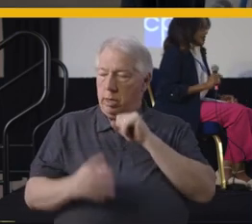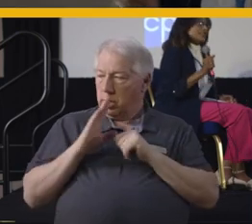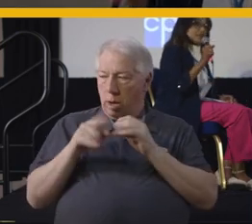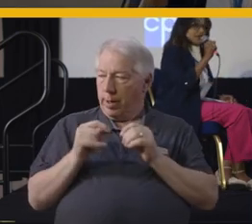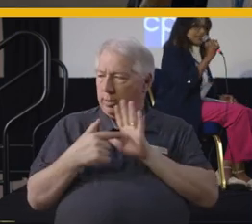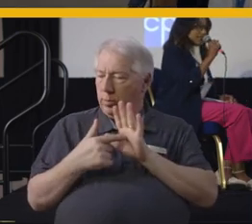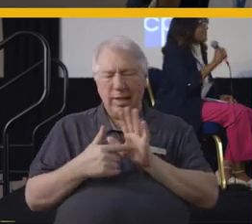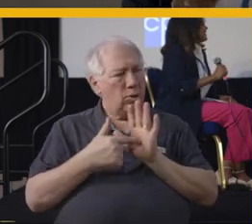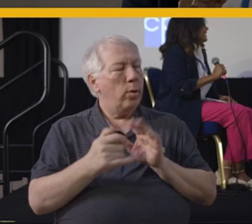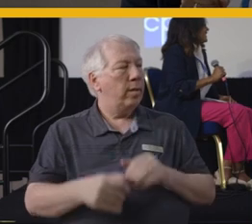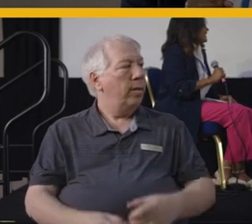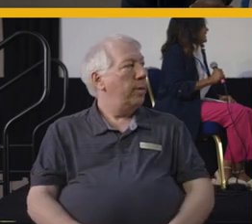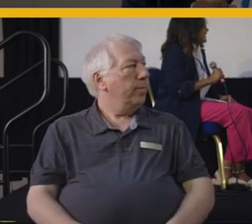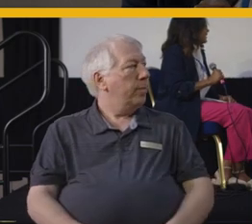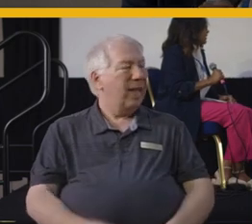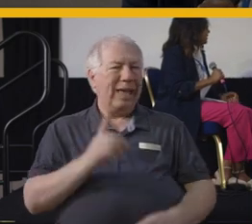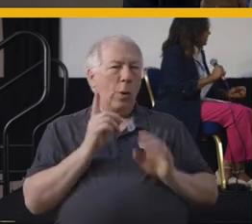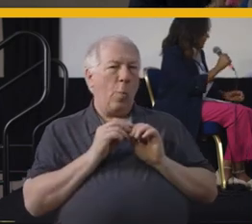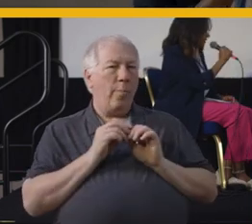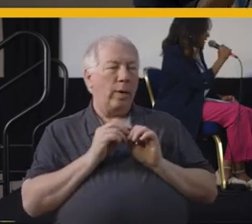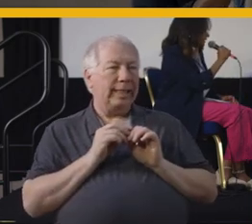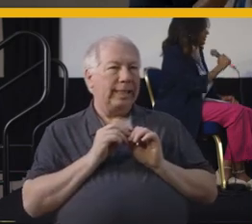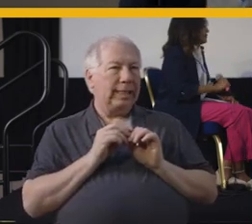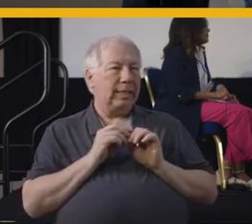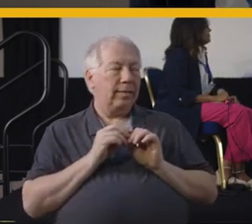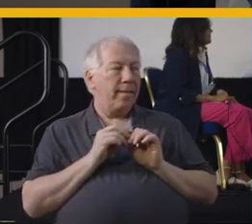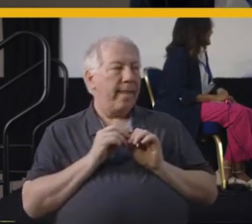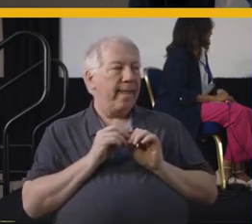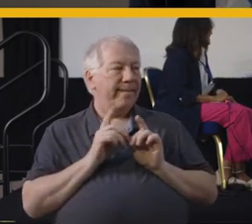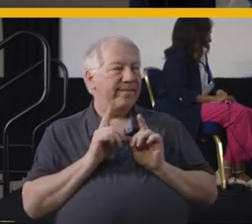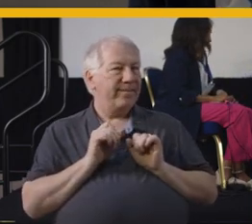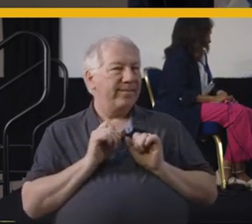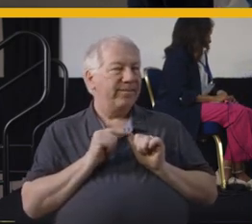just show? Let's show it. Let's show. Can I make one more shameless plug before? Yes. Sorry.